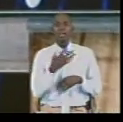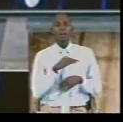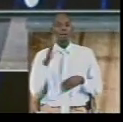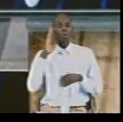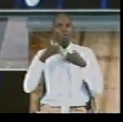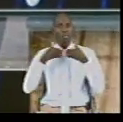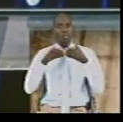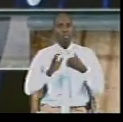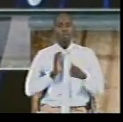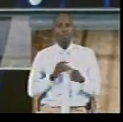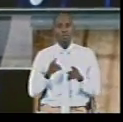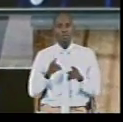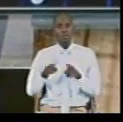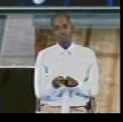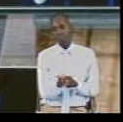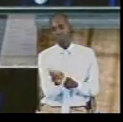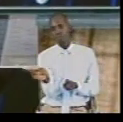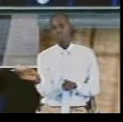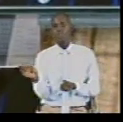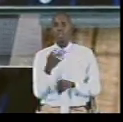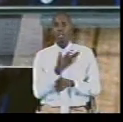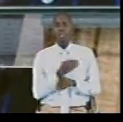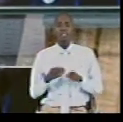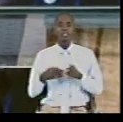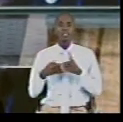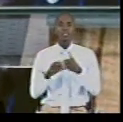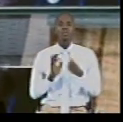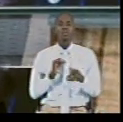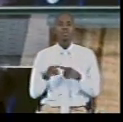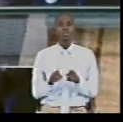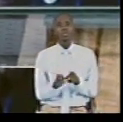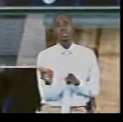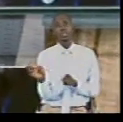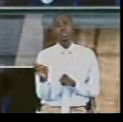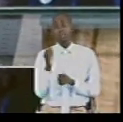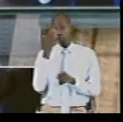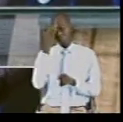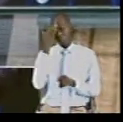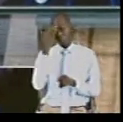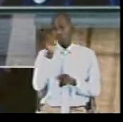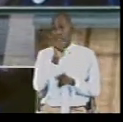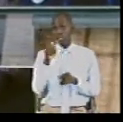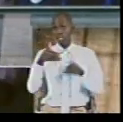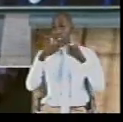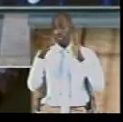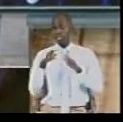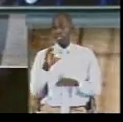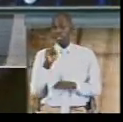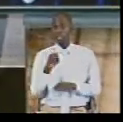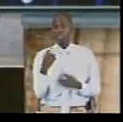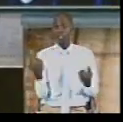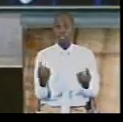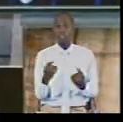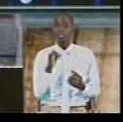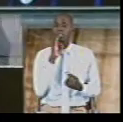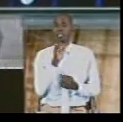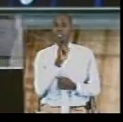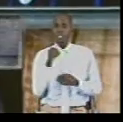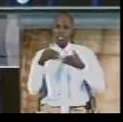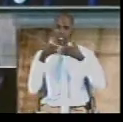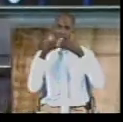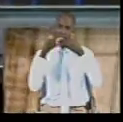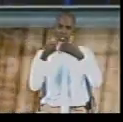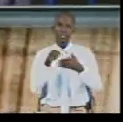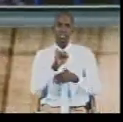And not only lead us astray, a leader's sin is the leading sin. It will lead